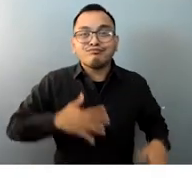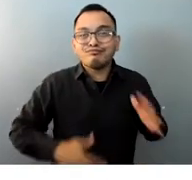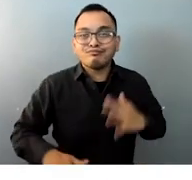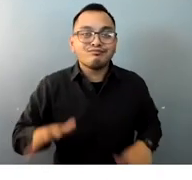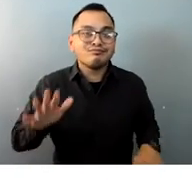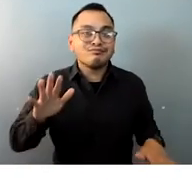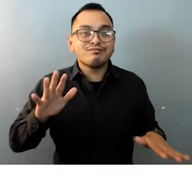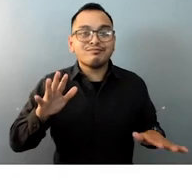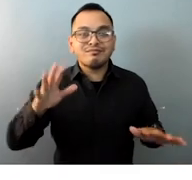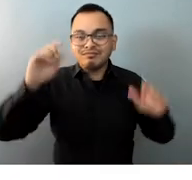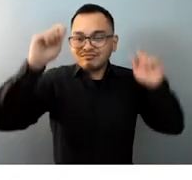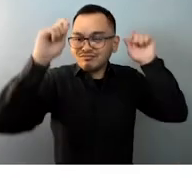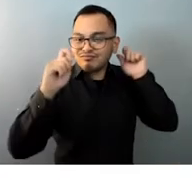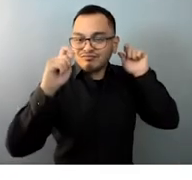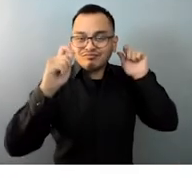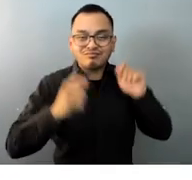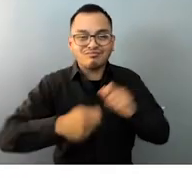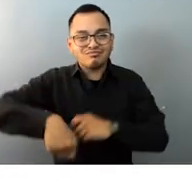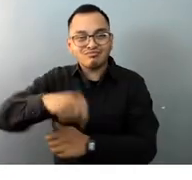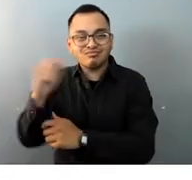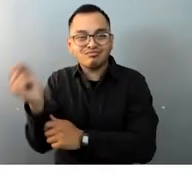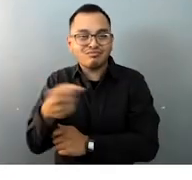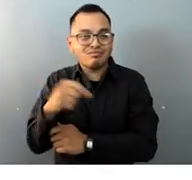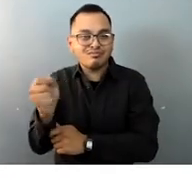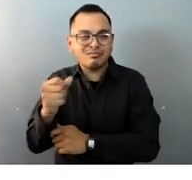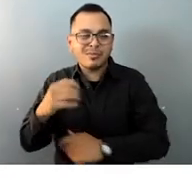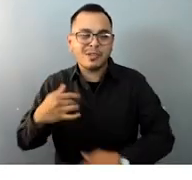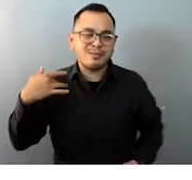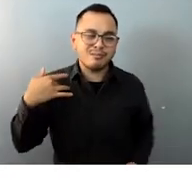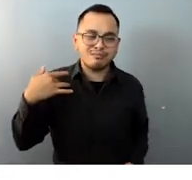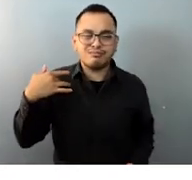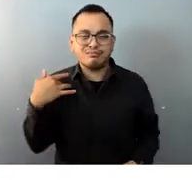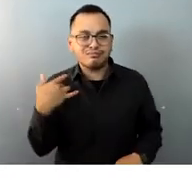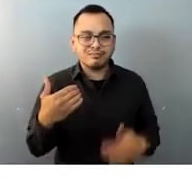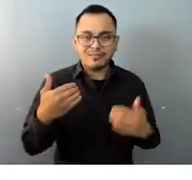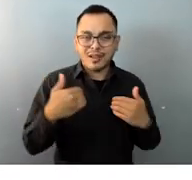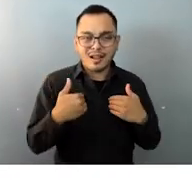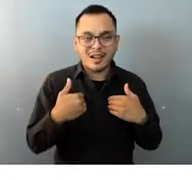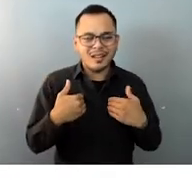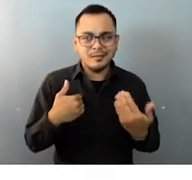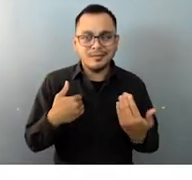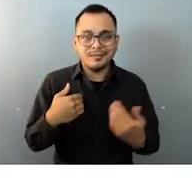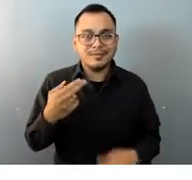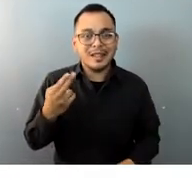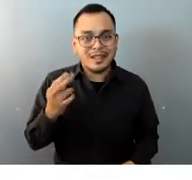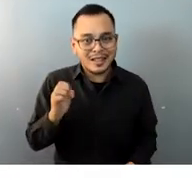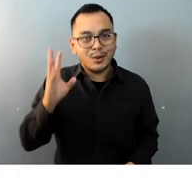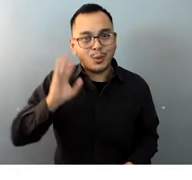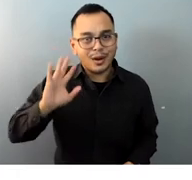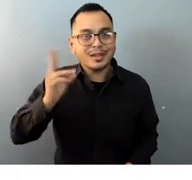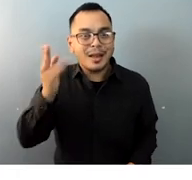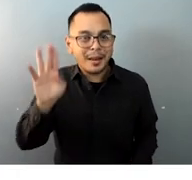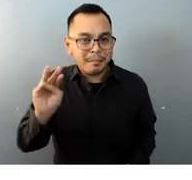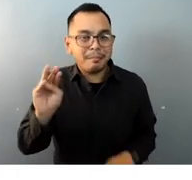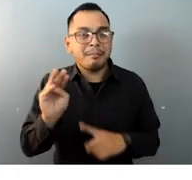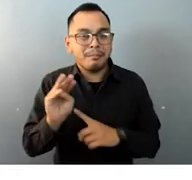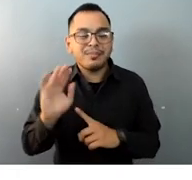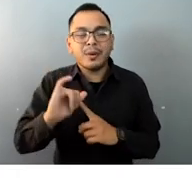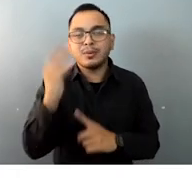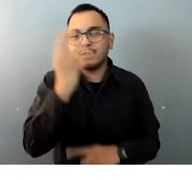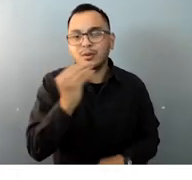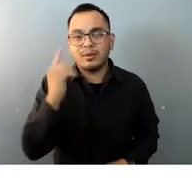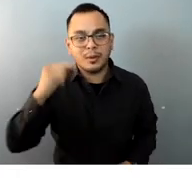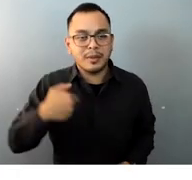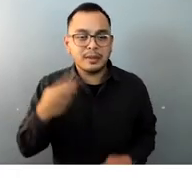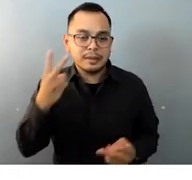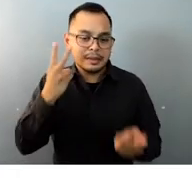had on this big cardboard nose. He had this hat. He had a fake sword. He swaggered around. He was him. And